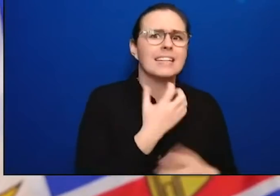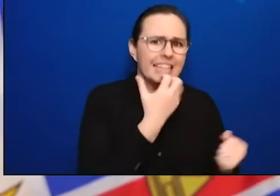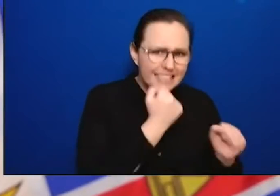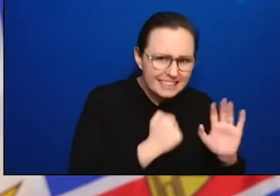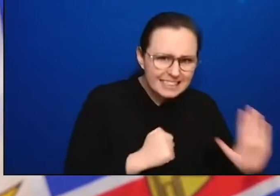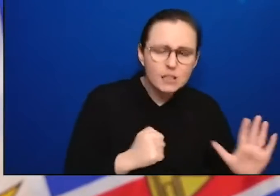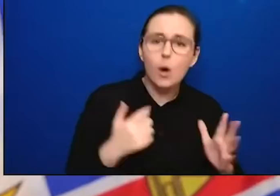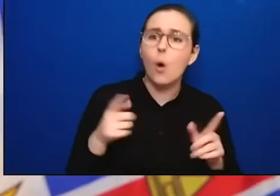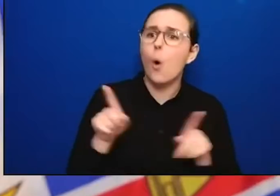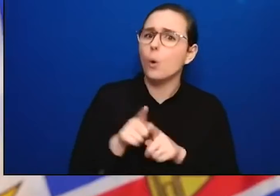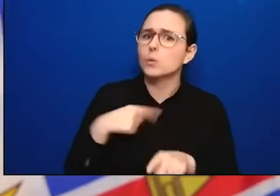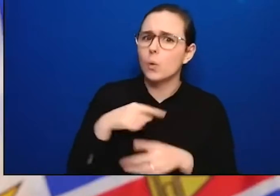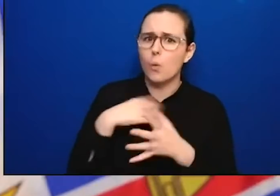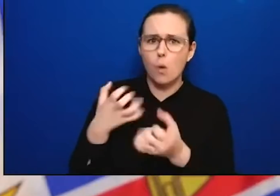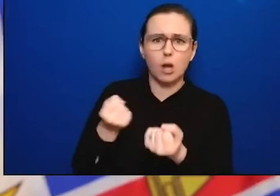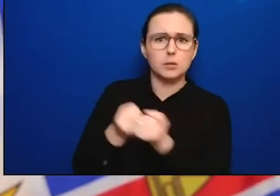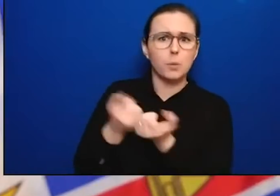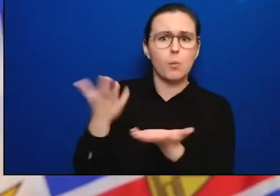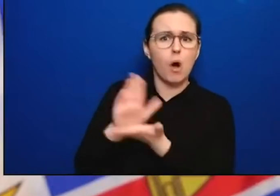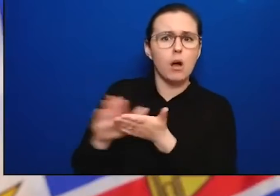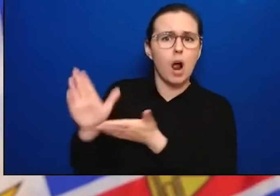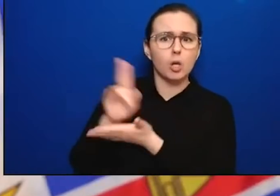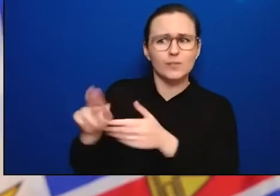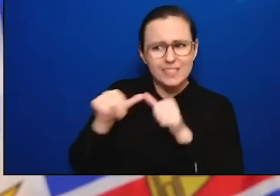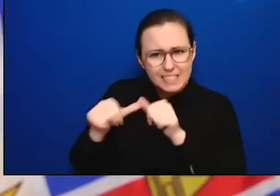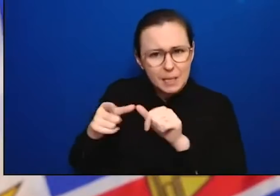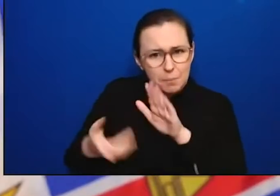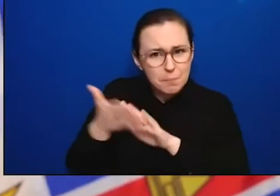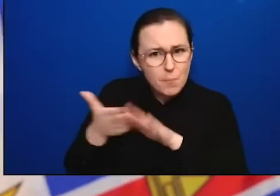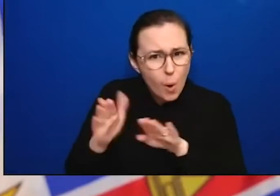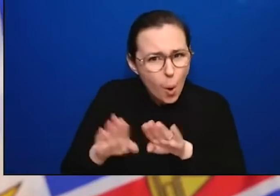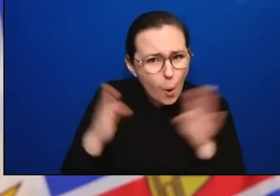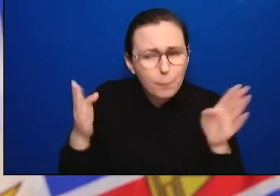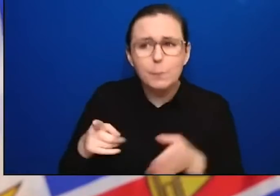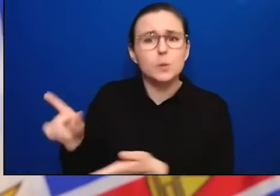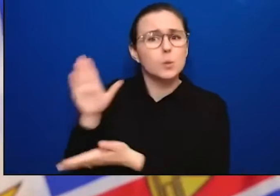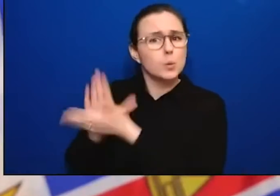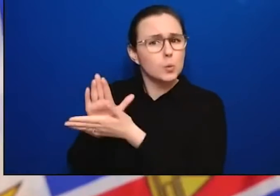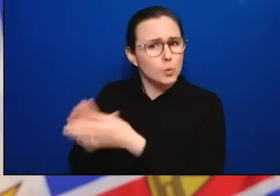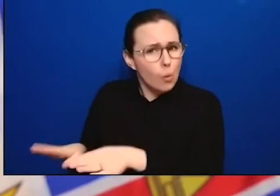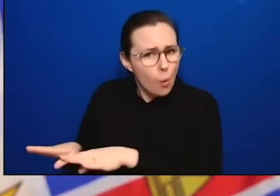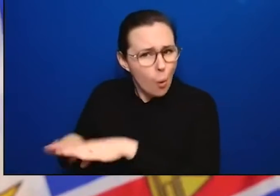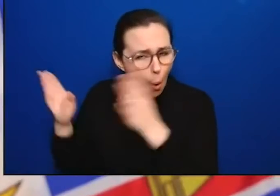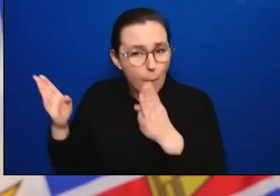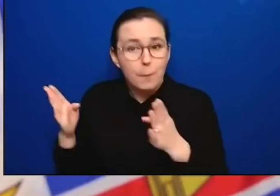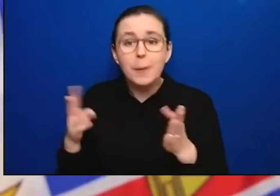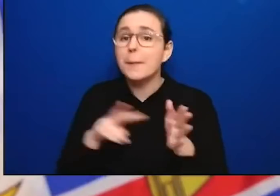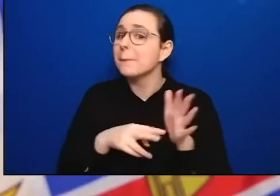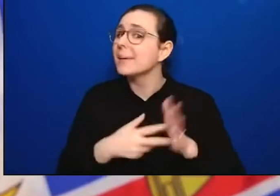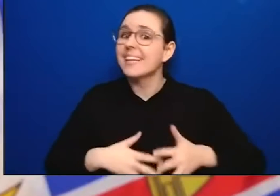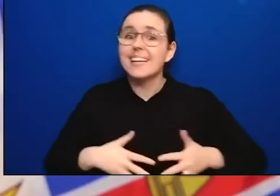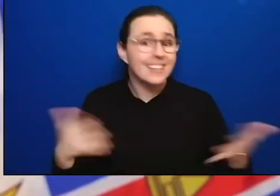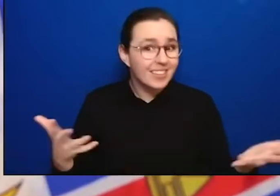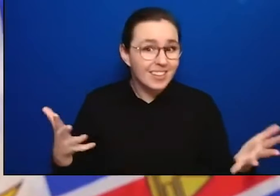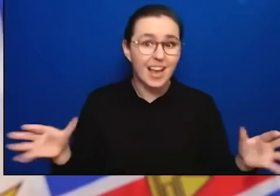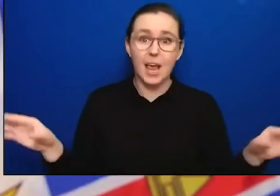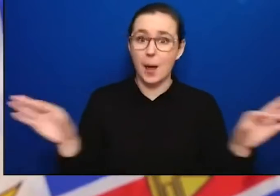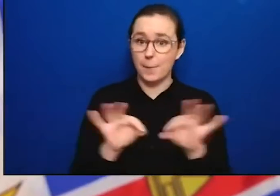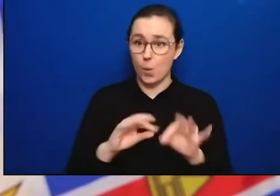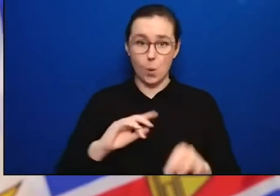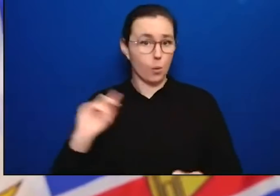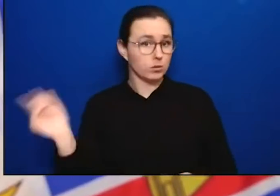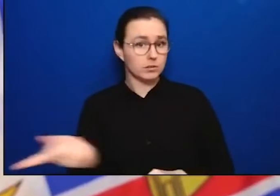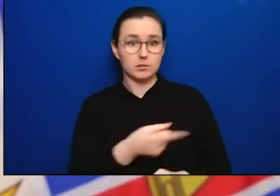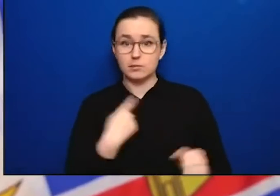particularly long-term care, supporting post-secondary institutions, supporting schools, supporting some of those high-risk